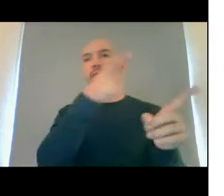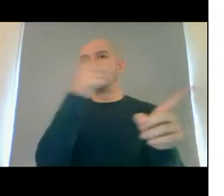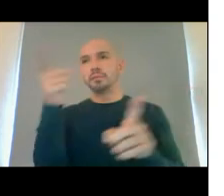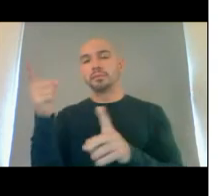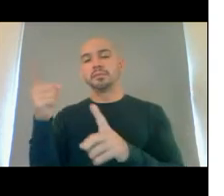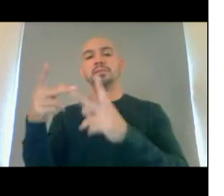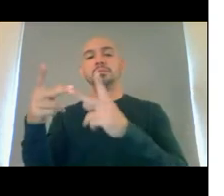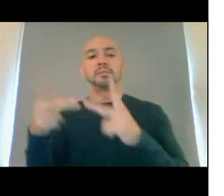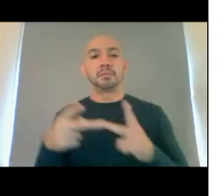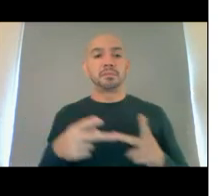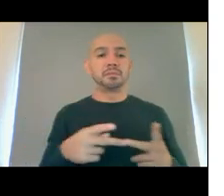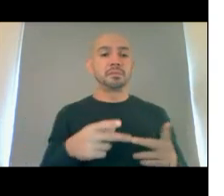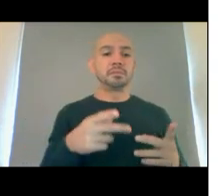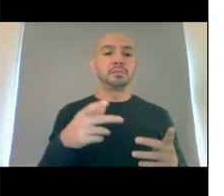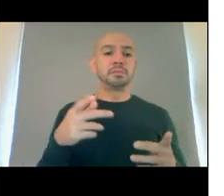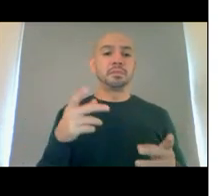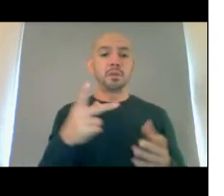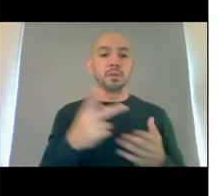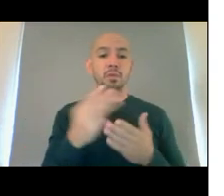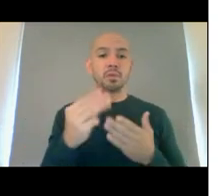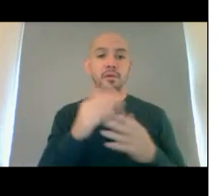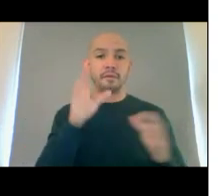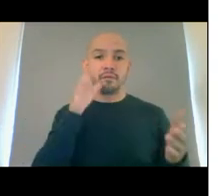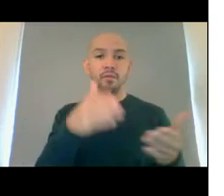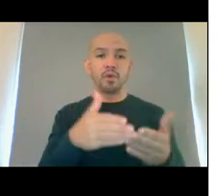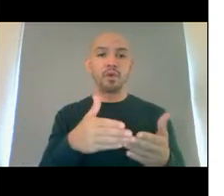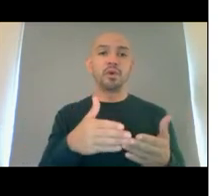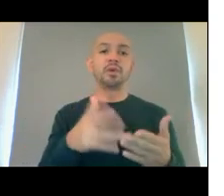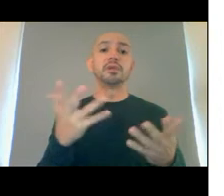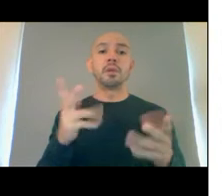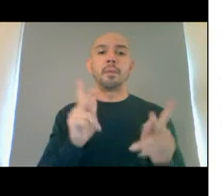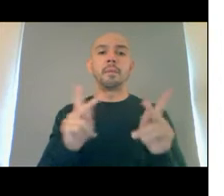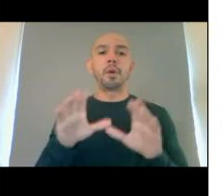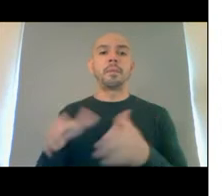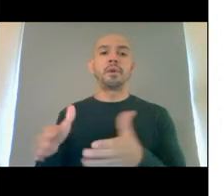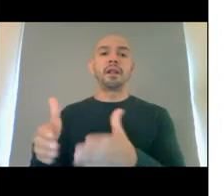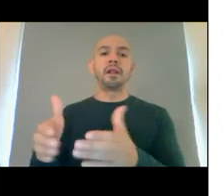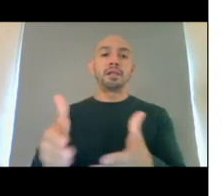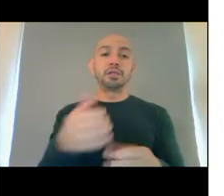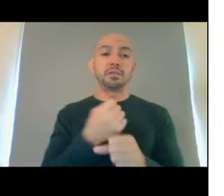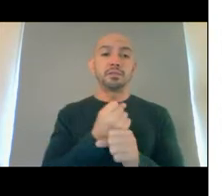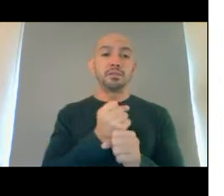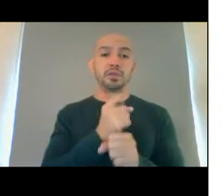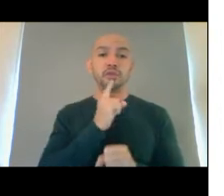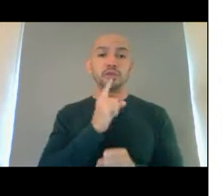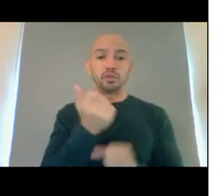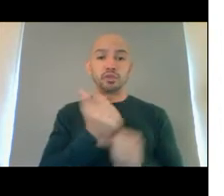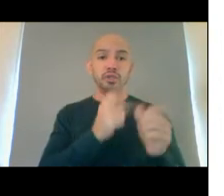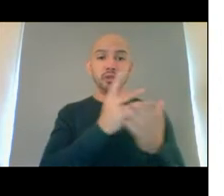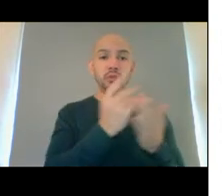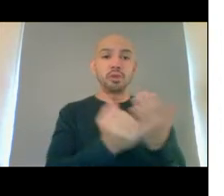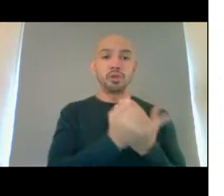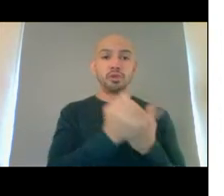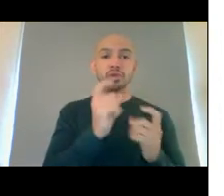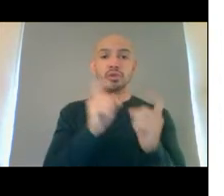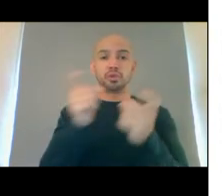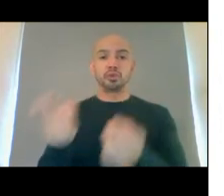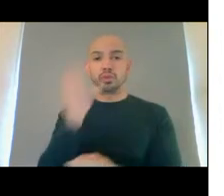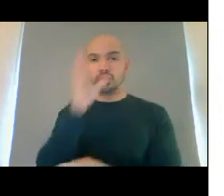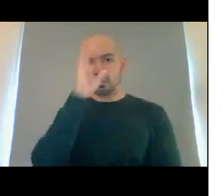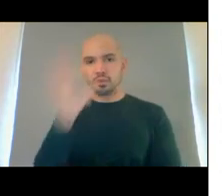awards that we've made the program focuses on priority populations um to make sure that each project contributes directly with assured